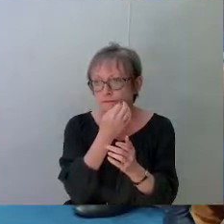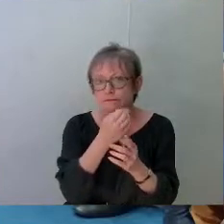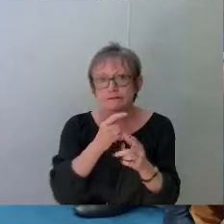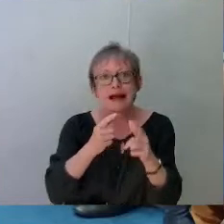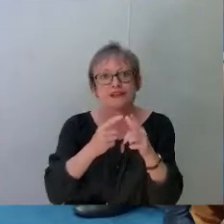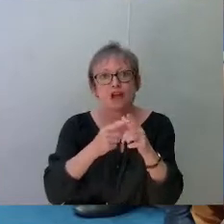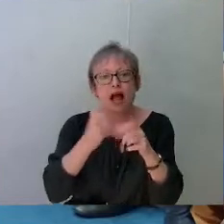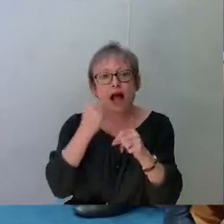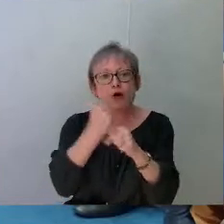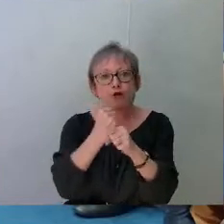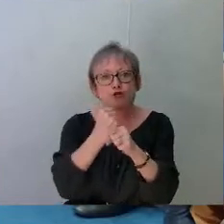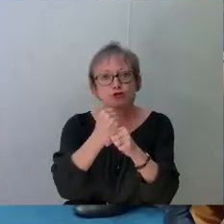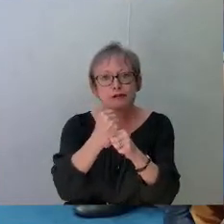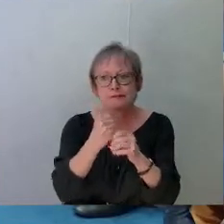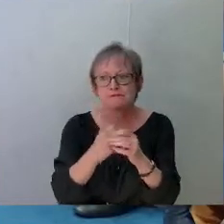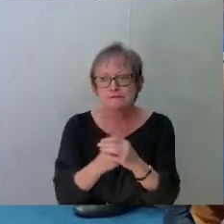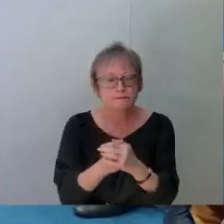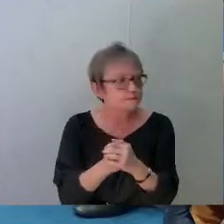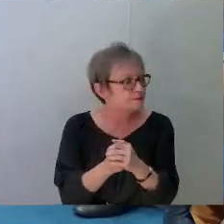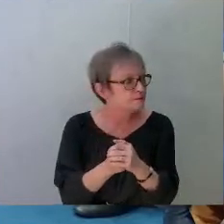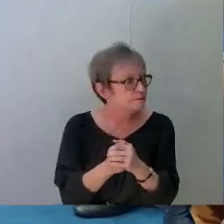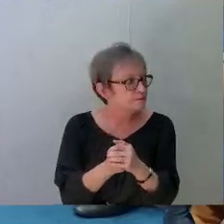Akshaya Kosh.